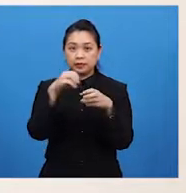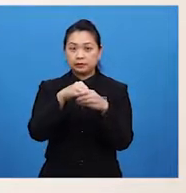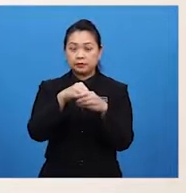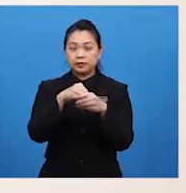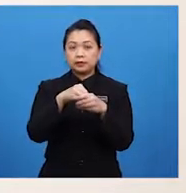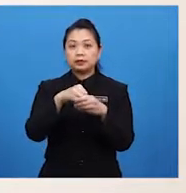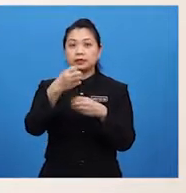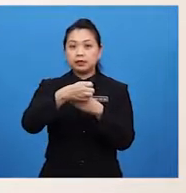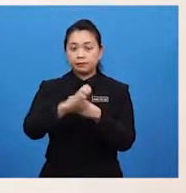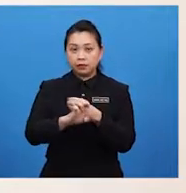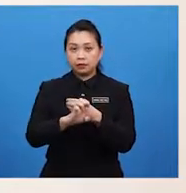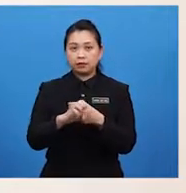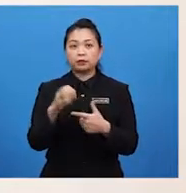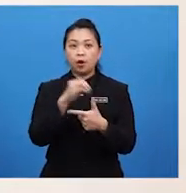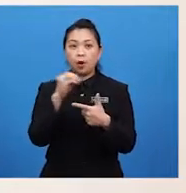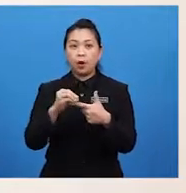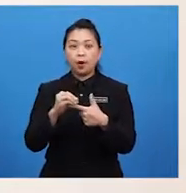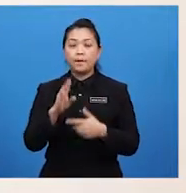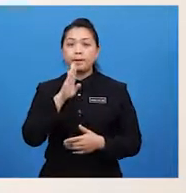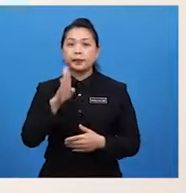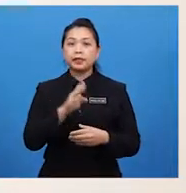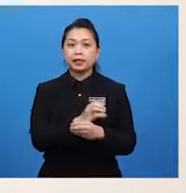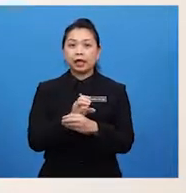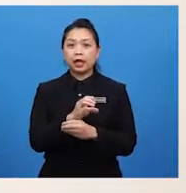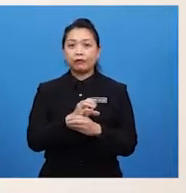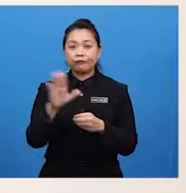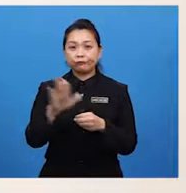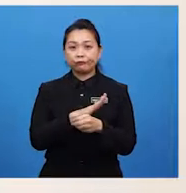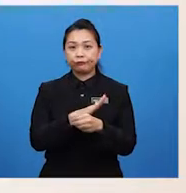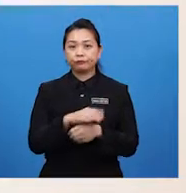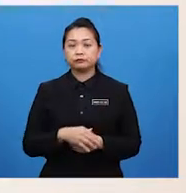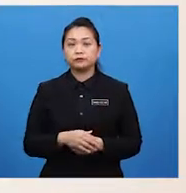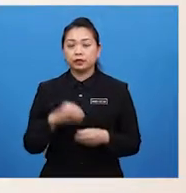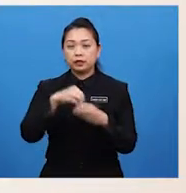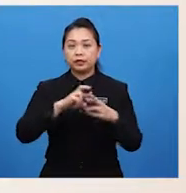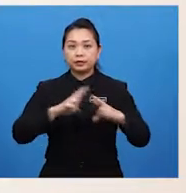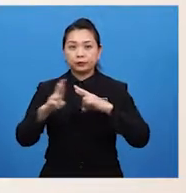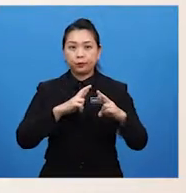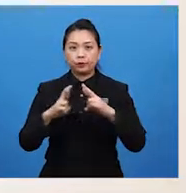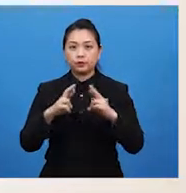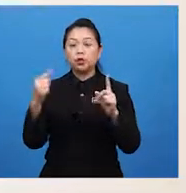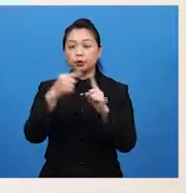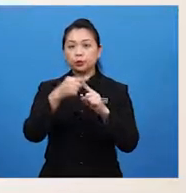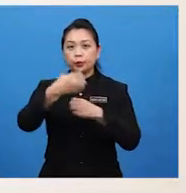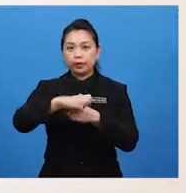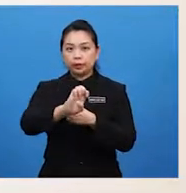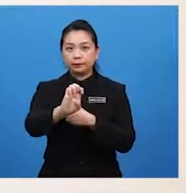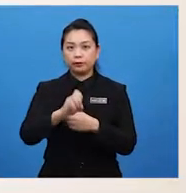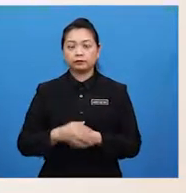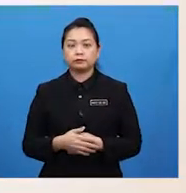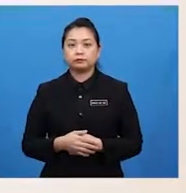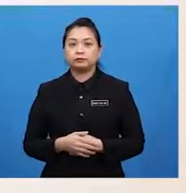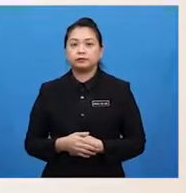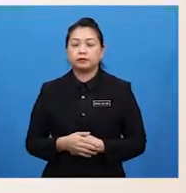stimulus. Always be careful of these when responding to an email. The